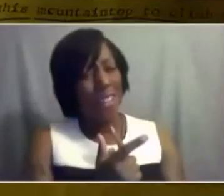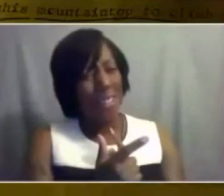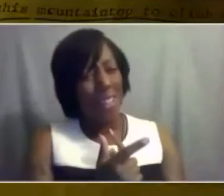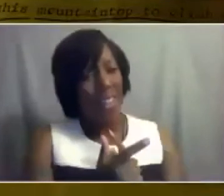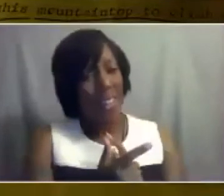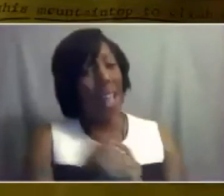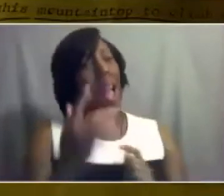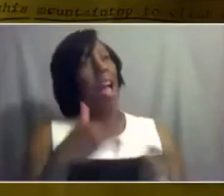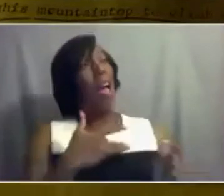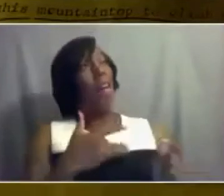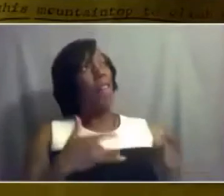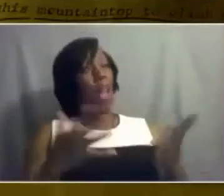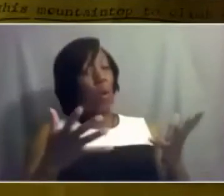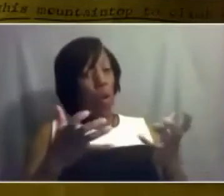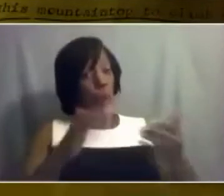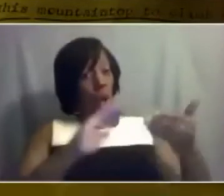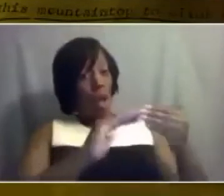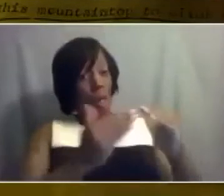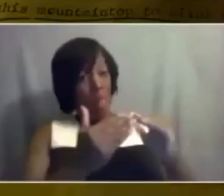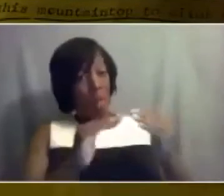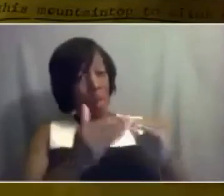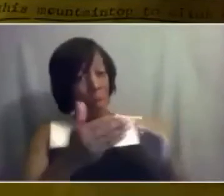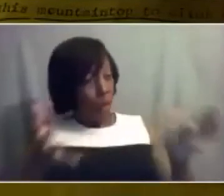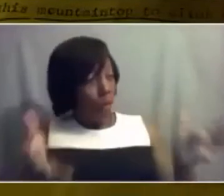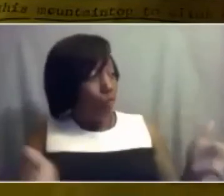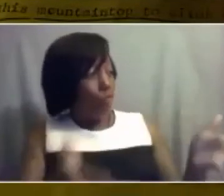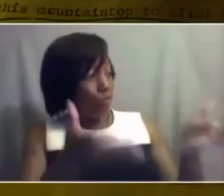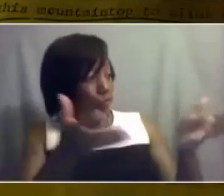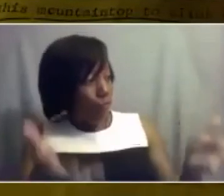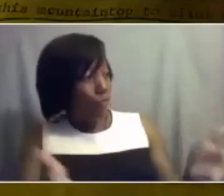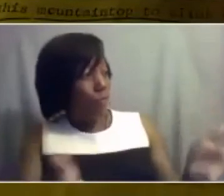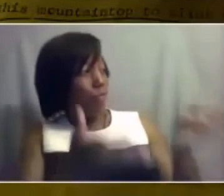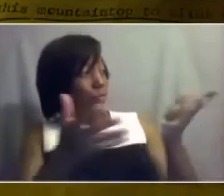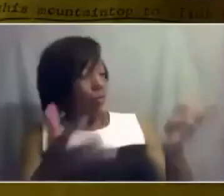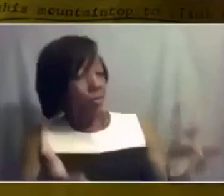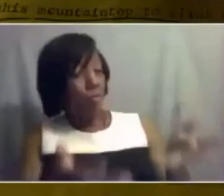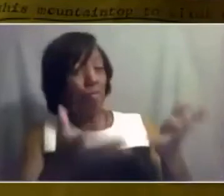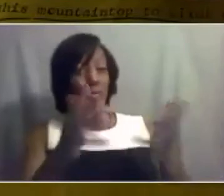get communities to come together around values, around